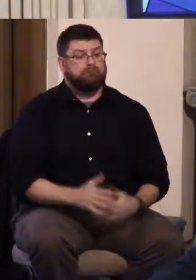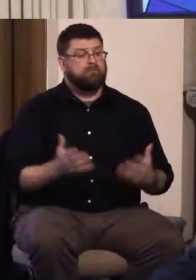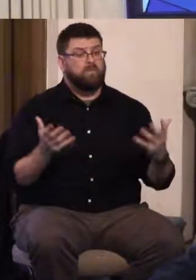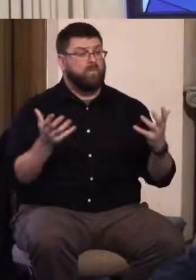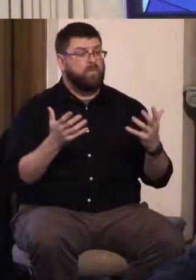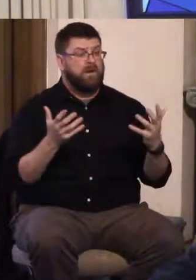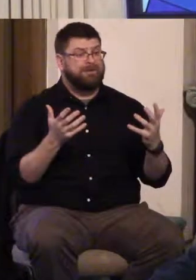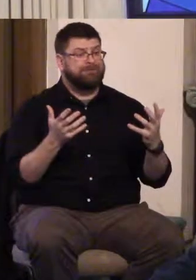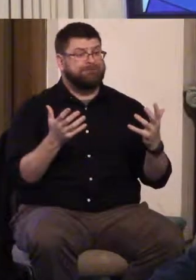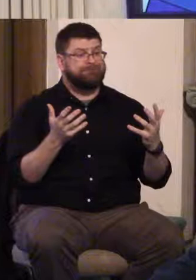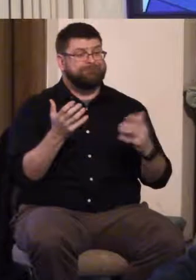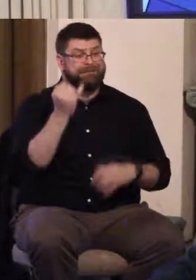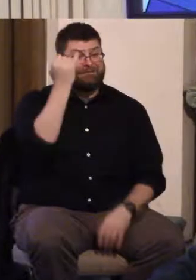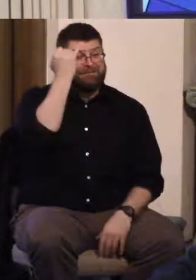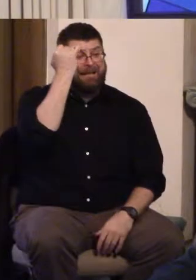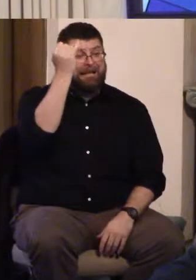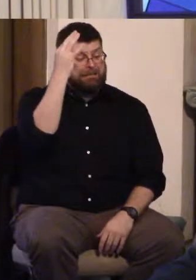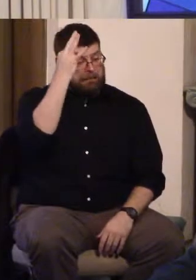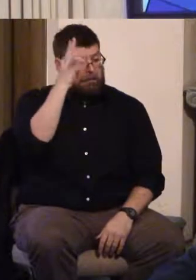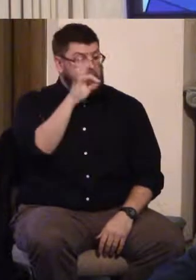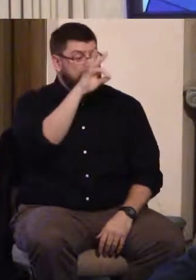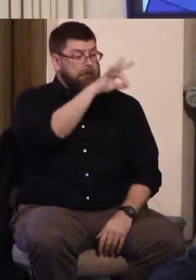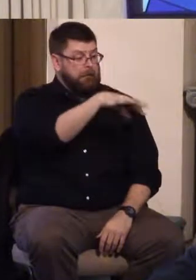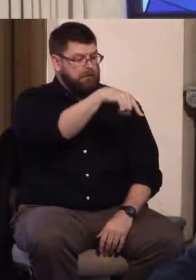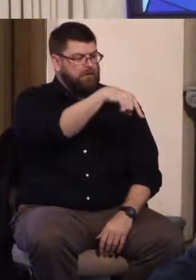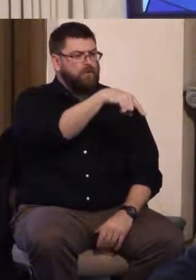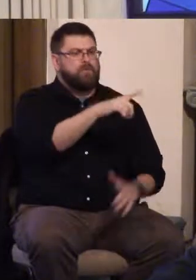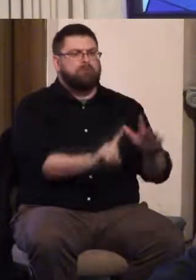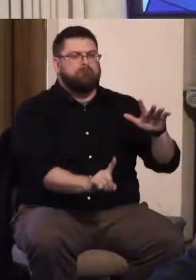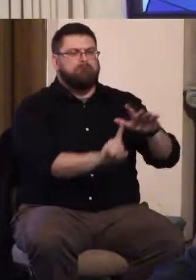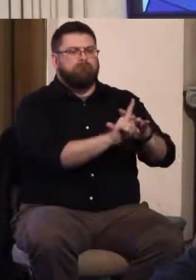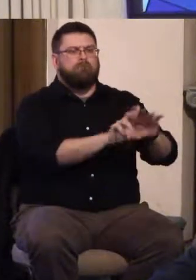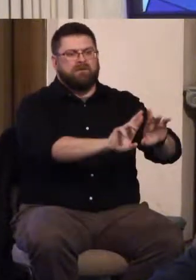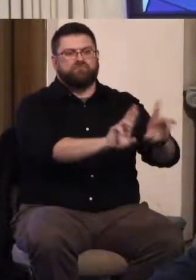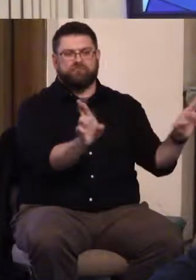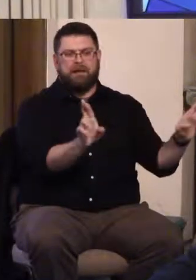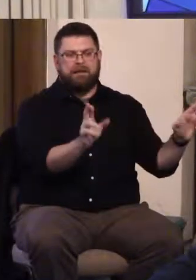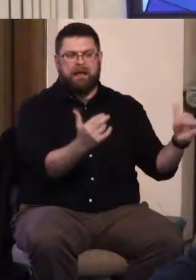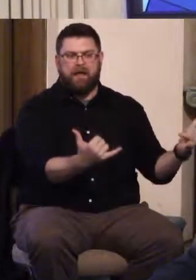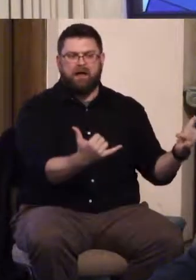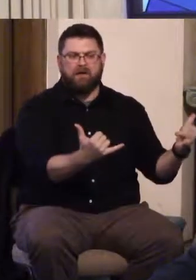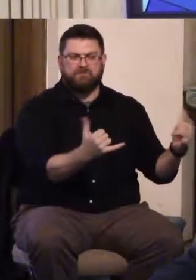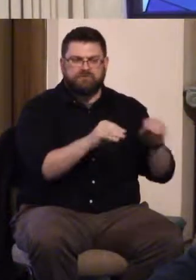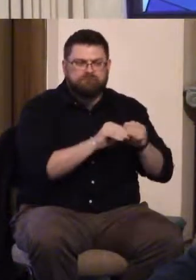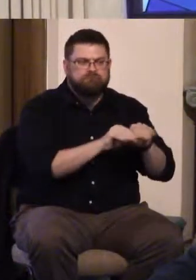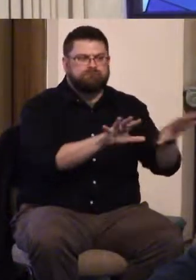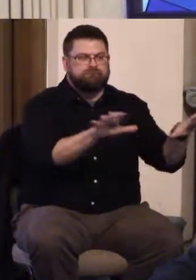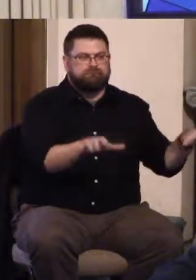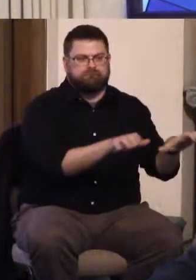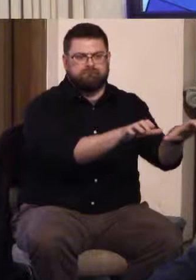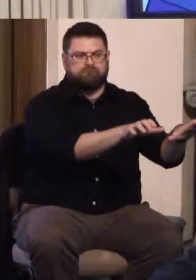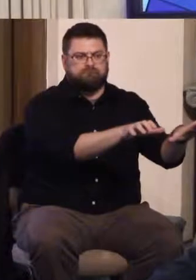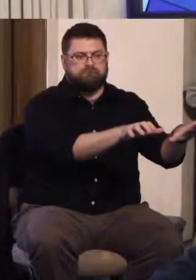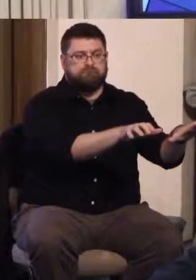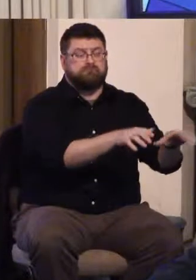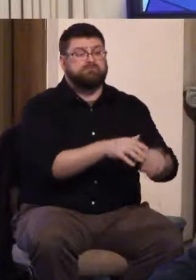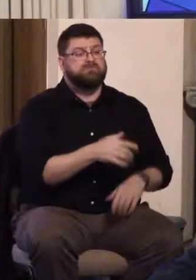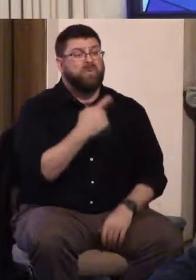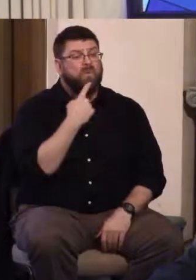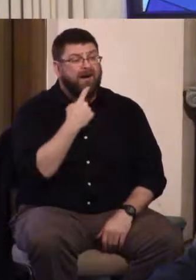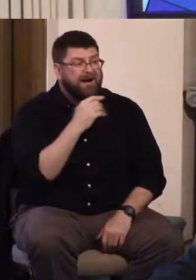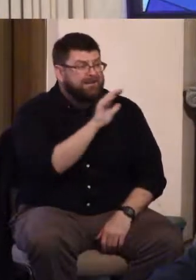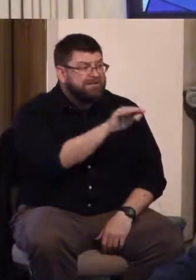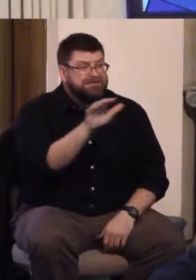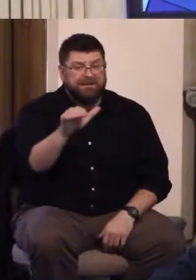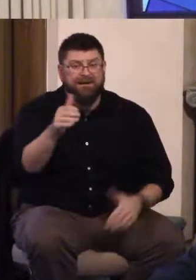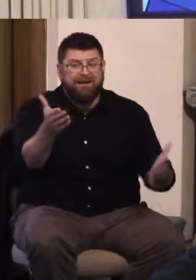And that is an idea whose time has come. And I say that